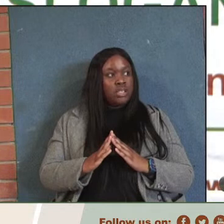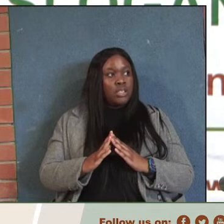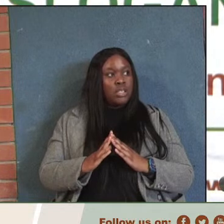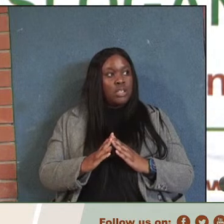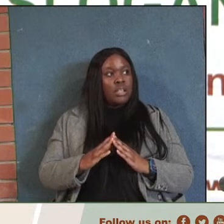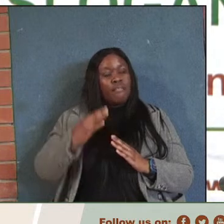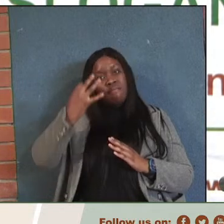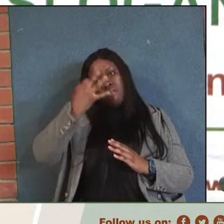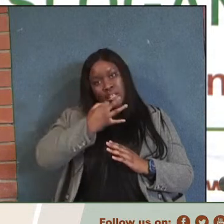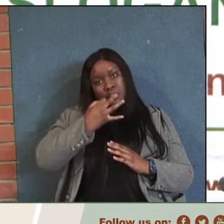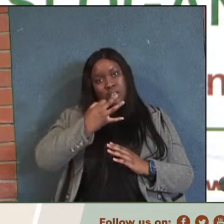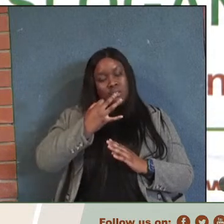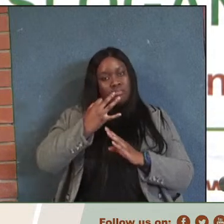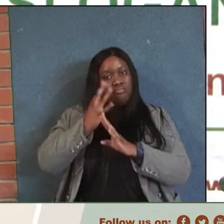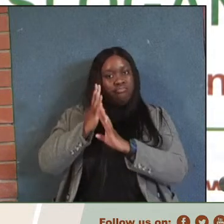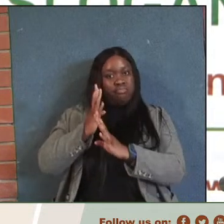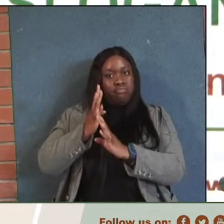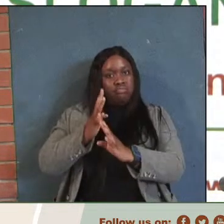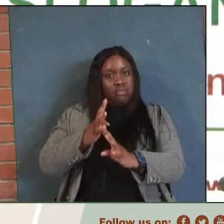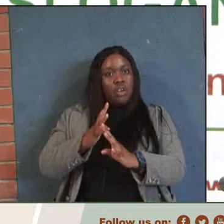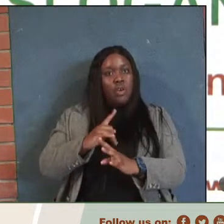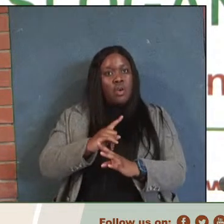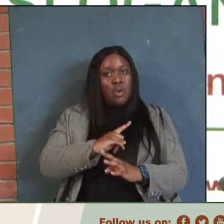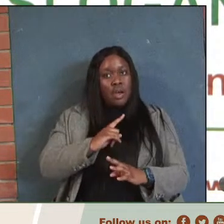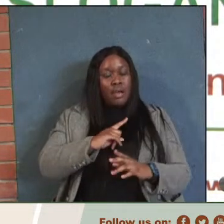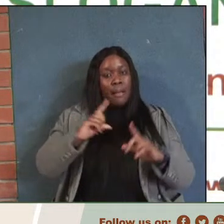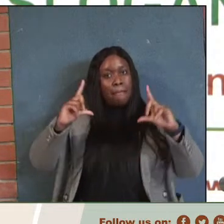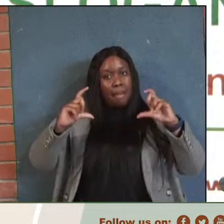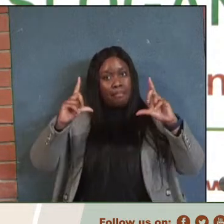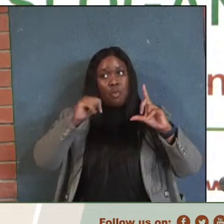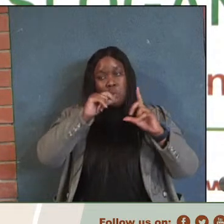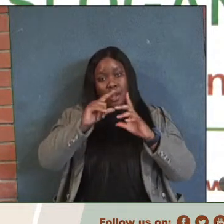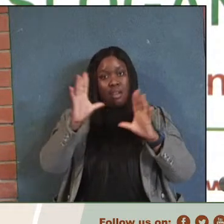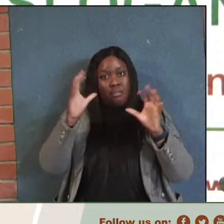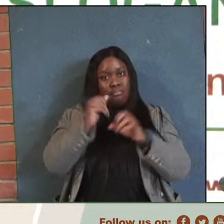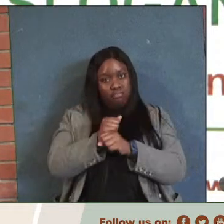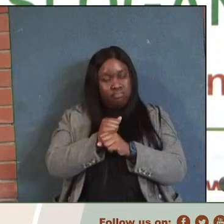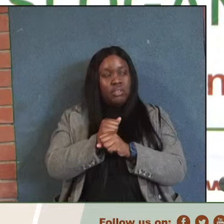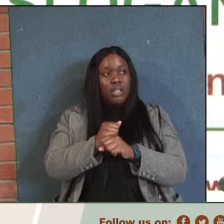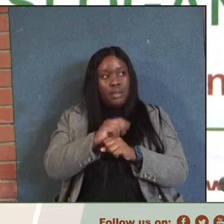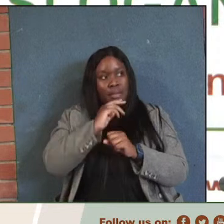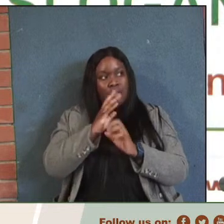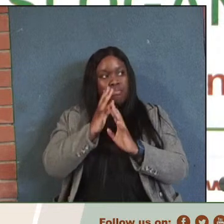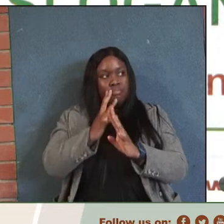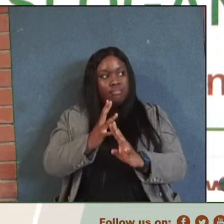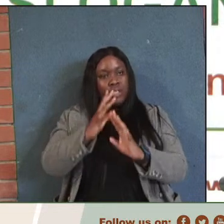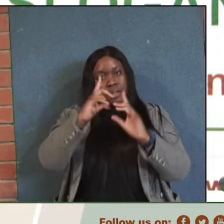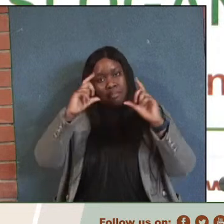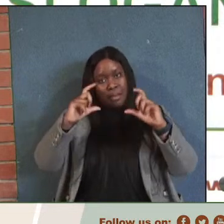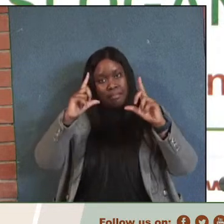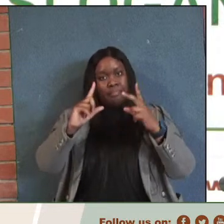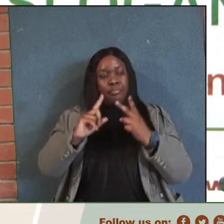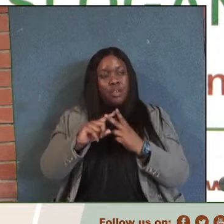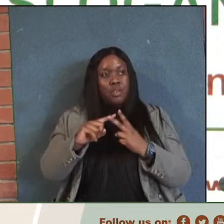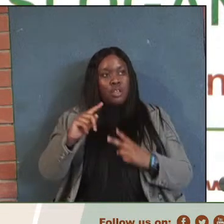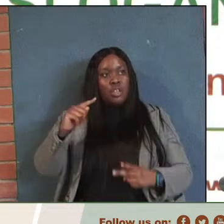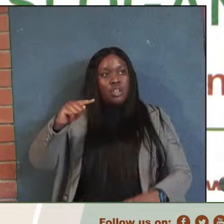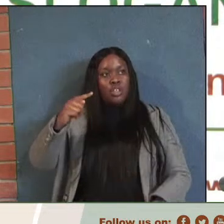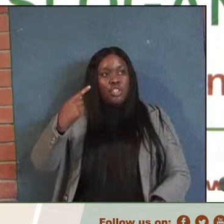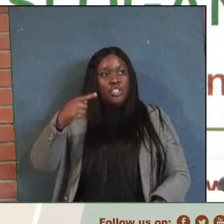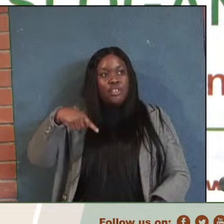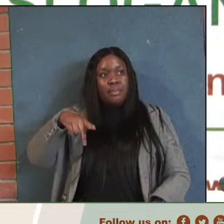of the building for a photo session immediately after the sitting. You are also invited to join the GPL for